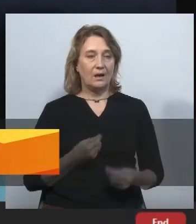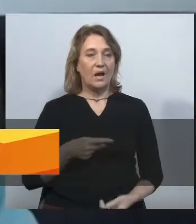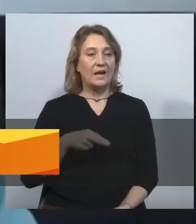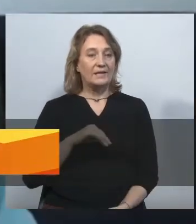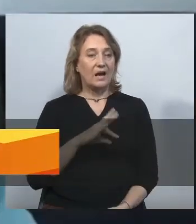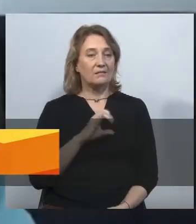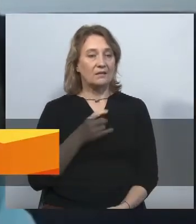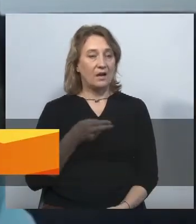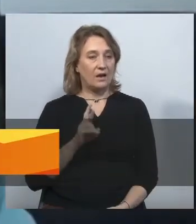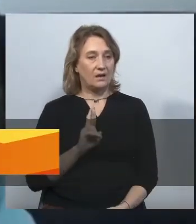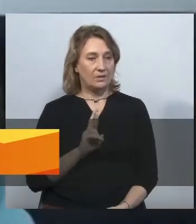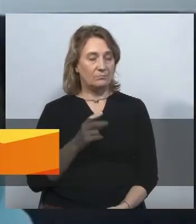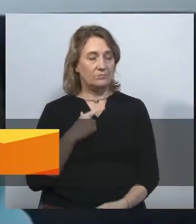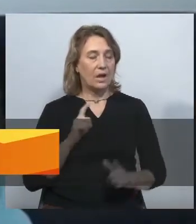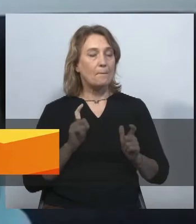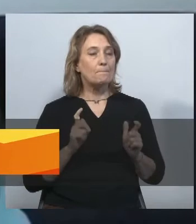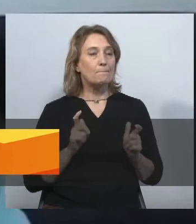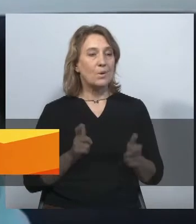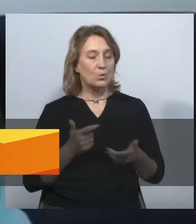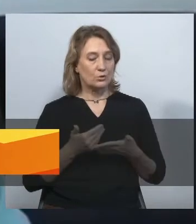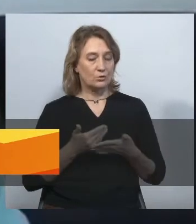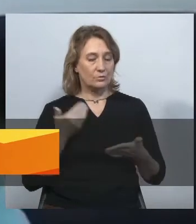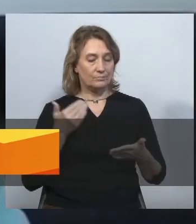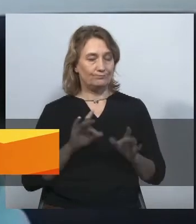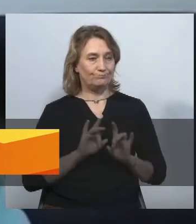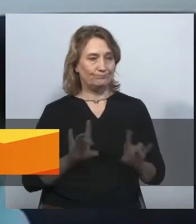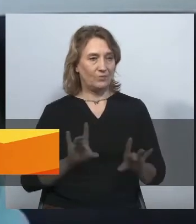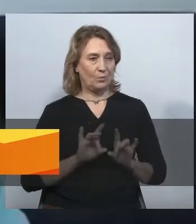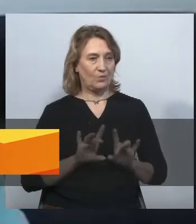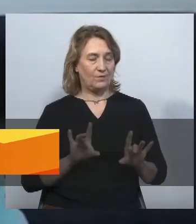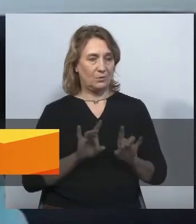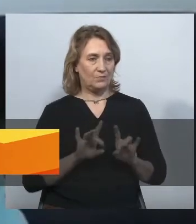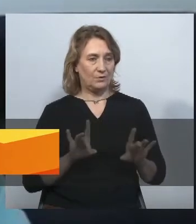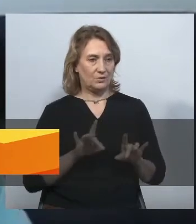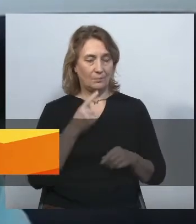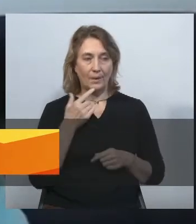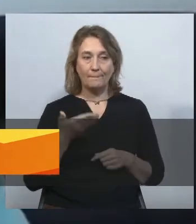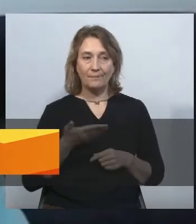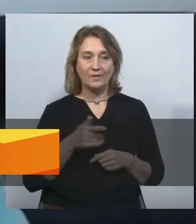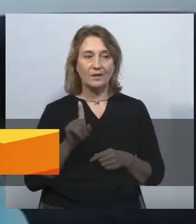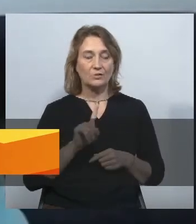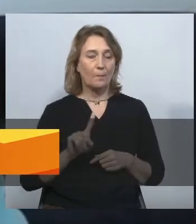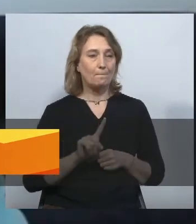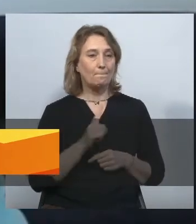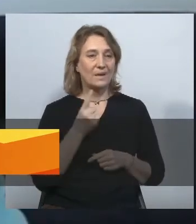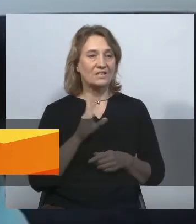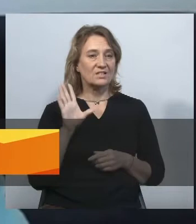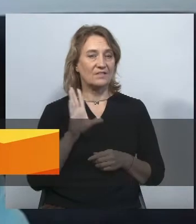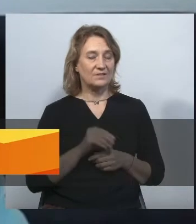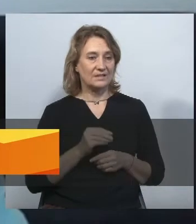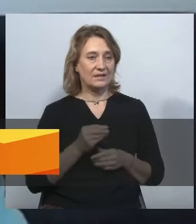So, good day. My name is Natalia Ligachova. I agree with the previous speakers